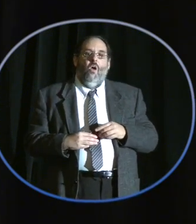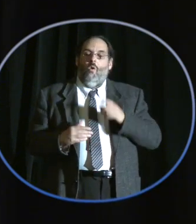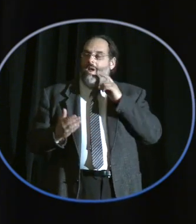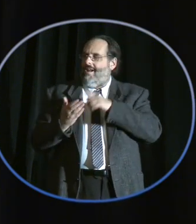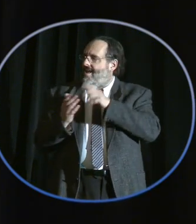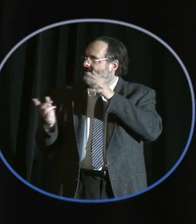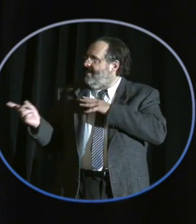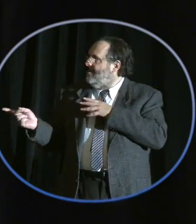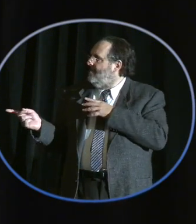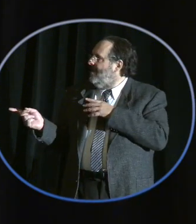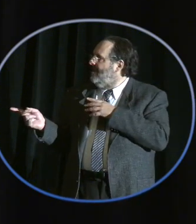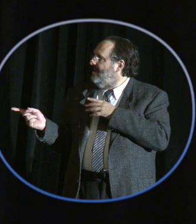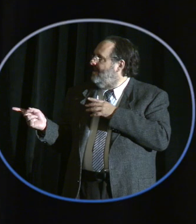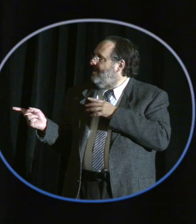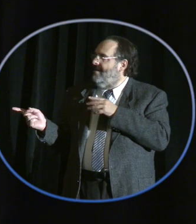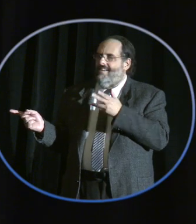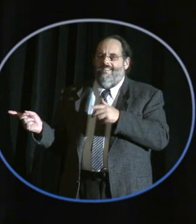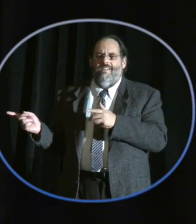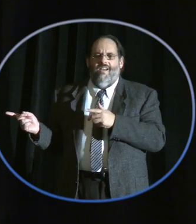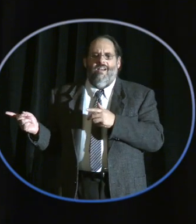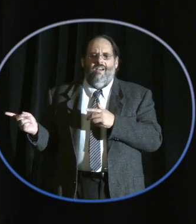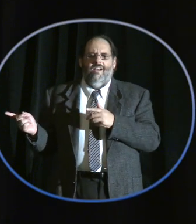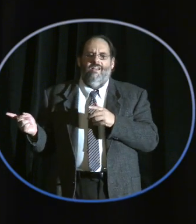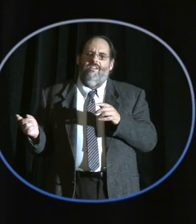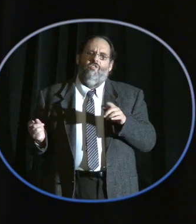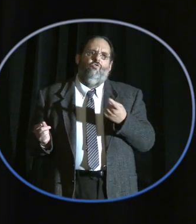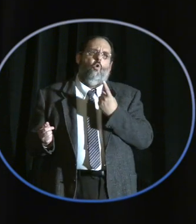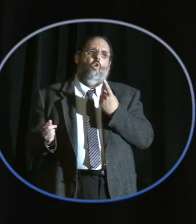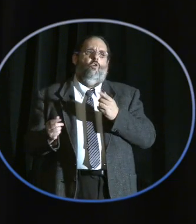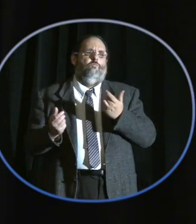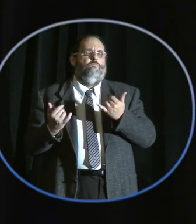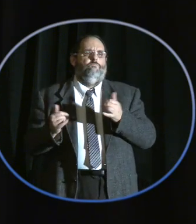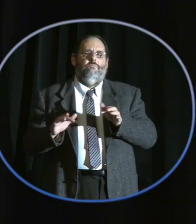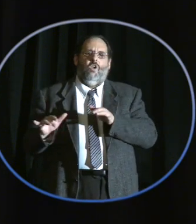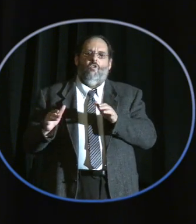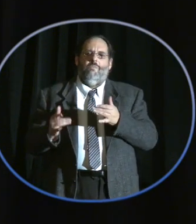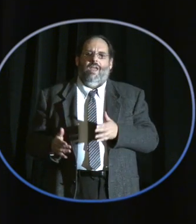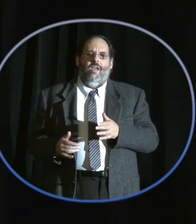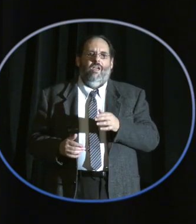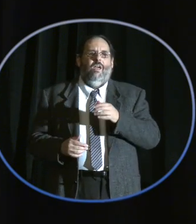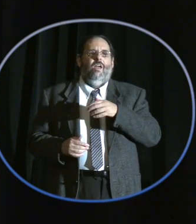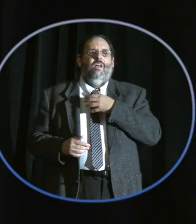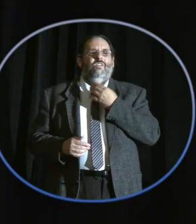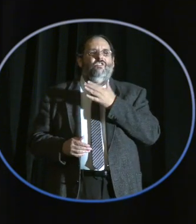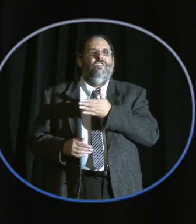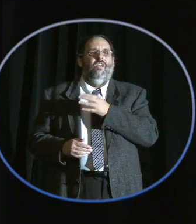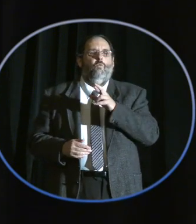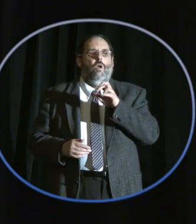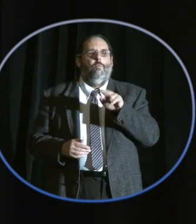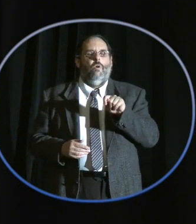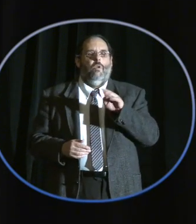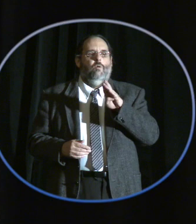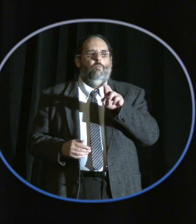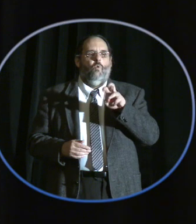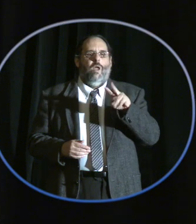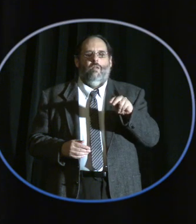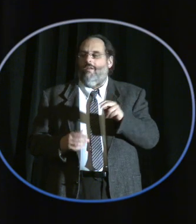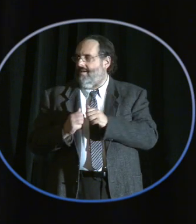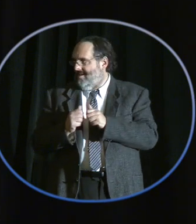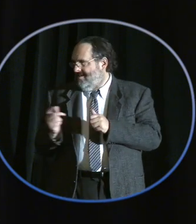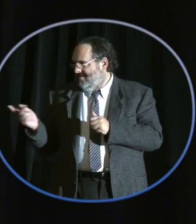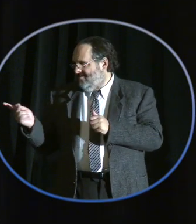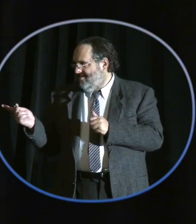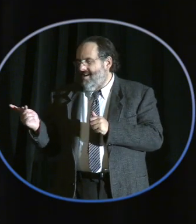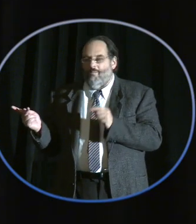recognize him, and he is the soloist is Robert Brown, and together they are just a